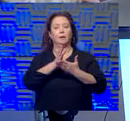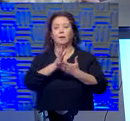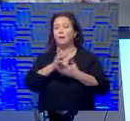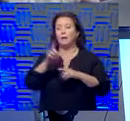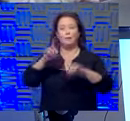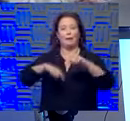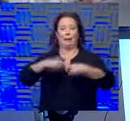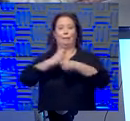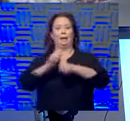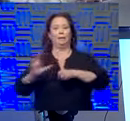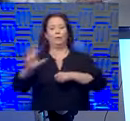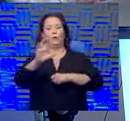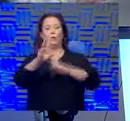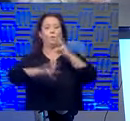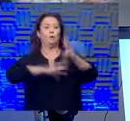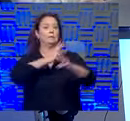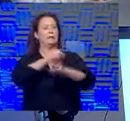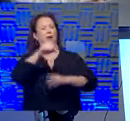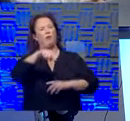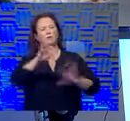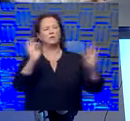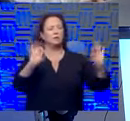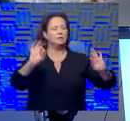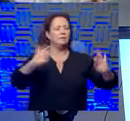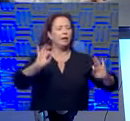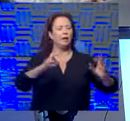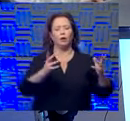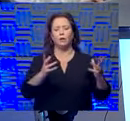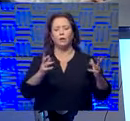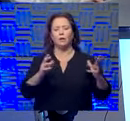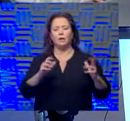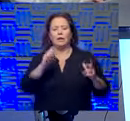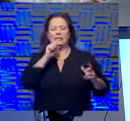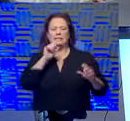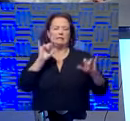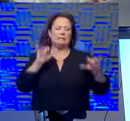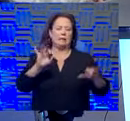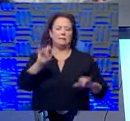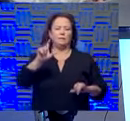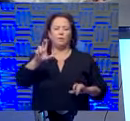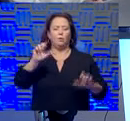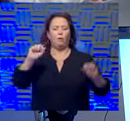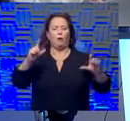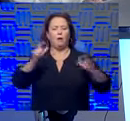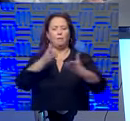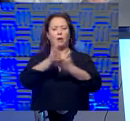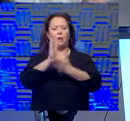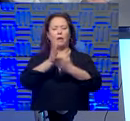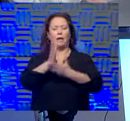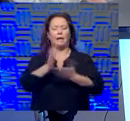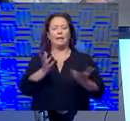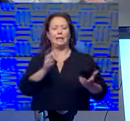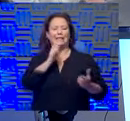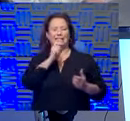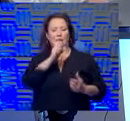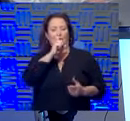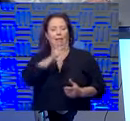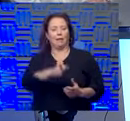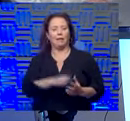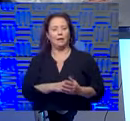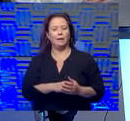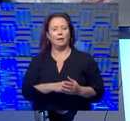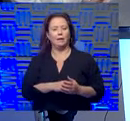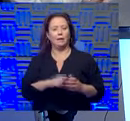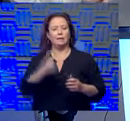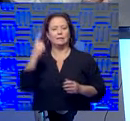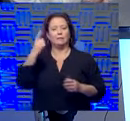reality, Dana, that says this isn't severe. It's not like it's no worse than influenza. We'll all be okay. I mean, that's not a reality. Yeah. That's somebody